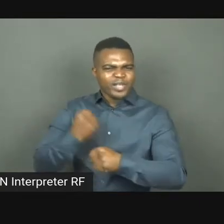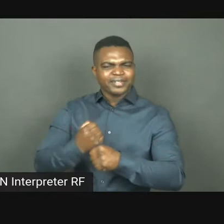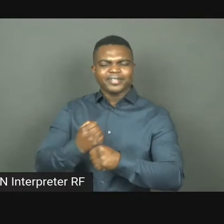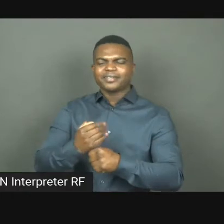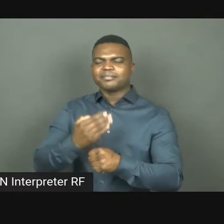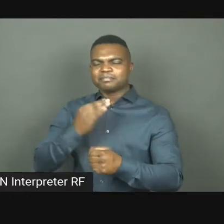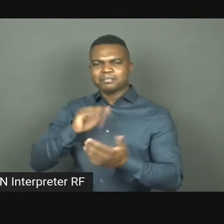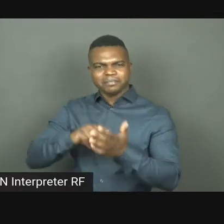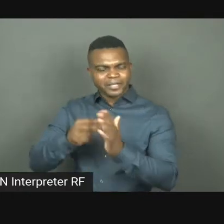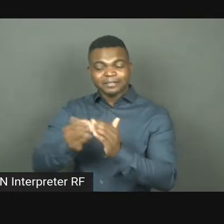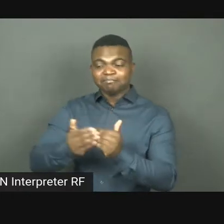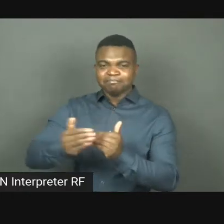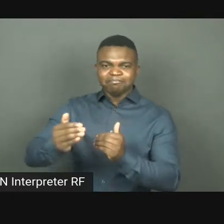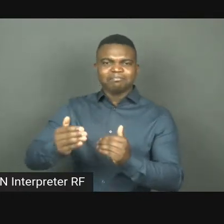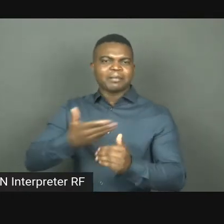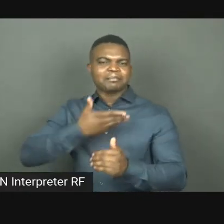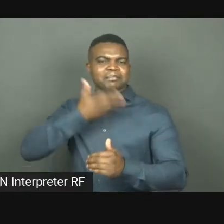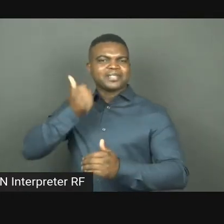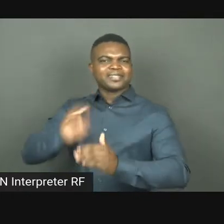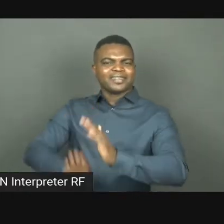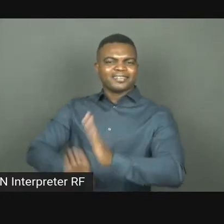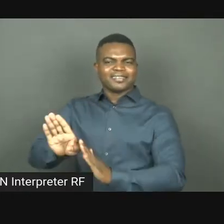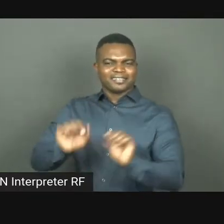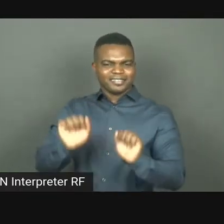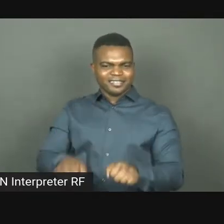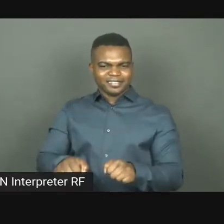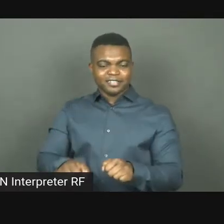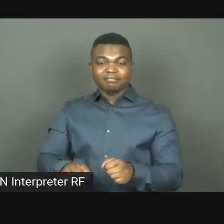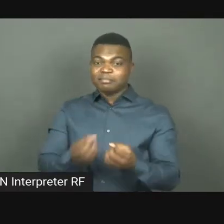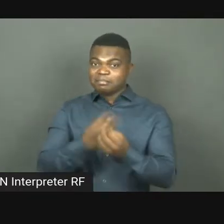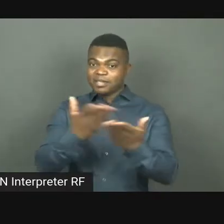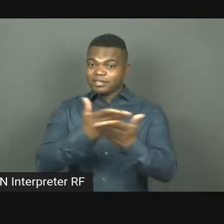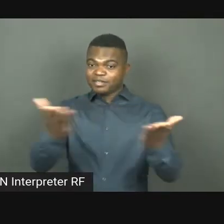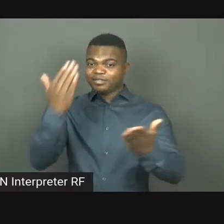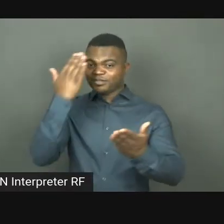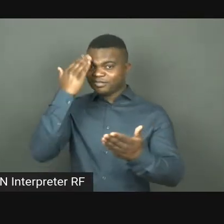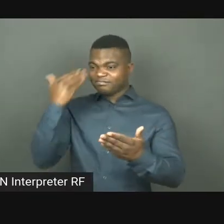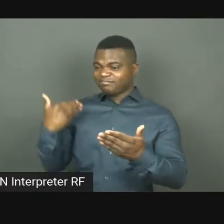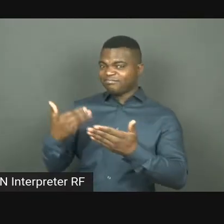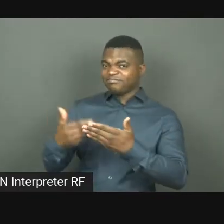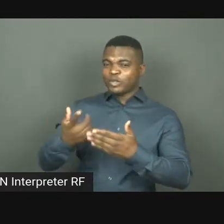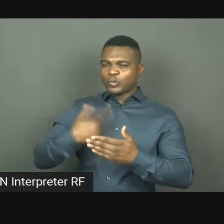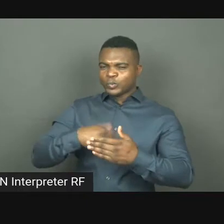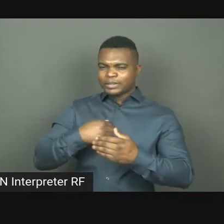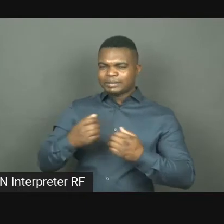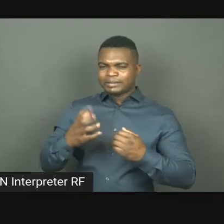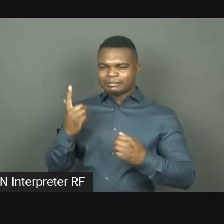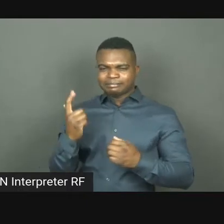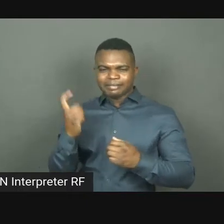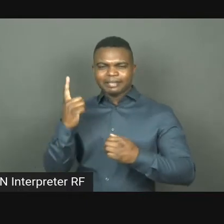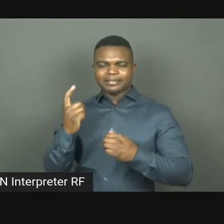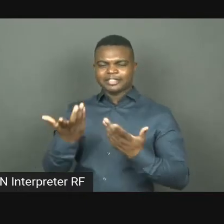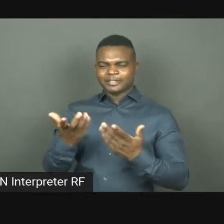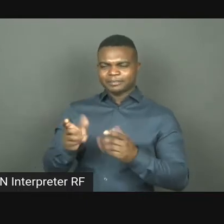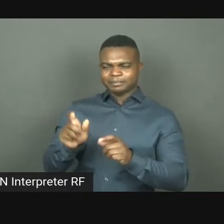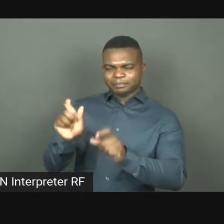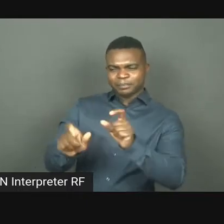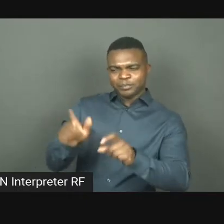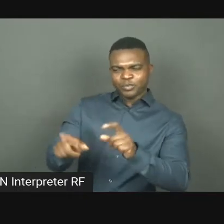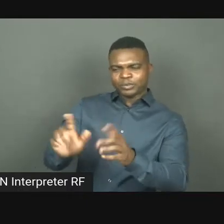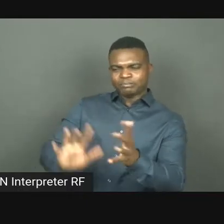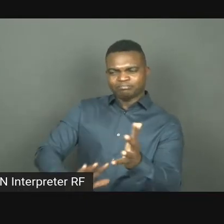unfortunately require uncomfortable but well overdue changes to the power structure that governs the humanitarian